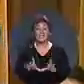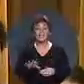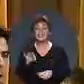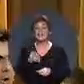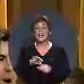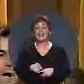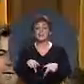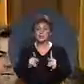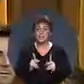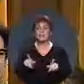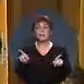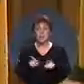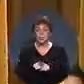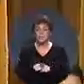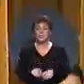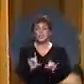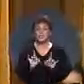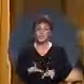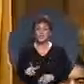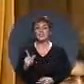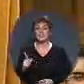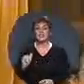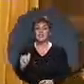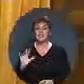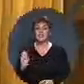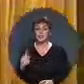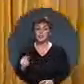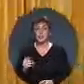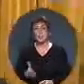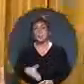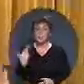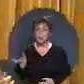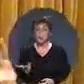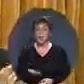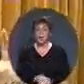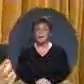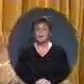democracy, just like he hates Kyoto. Why?